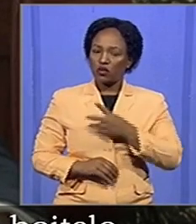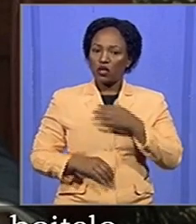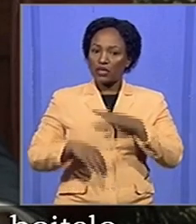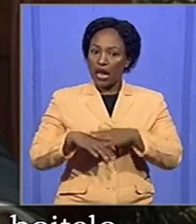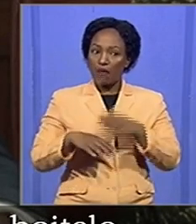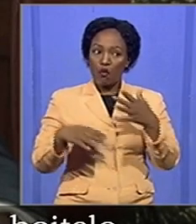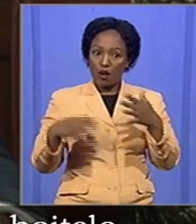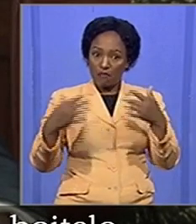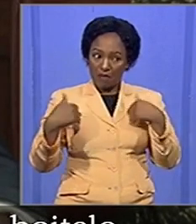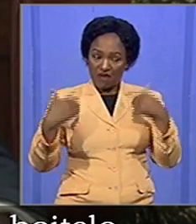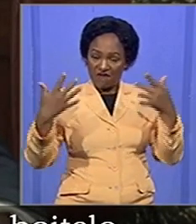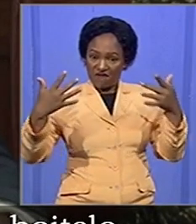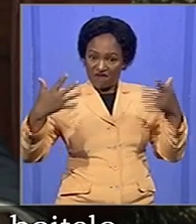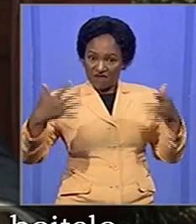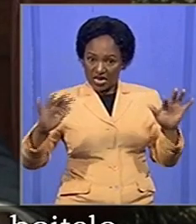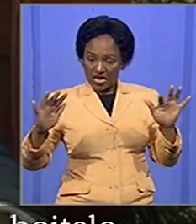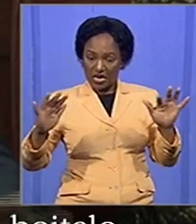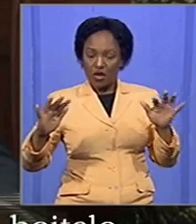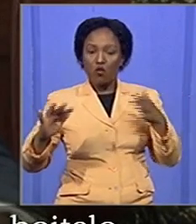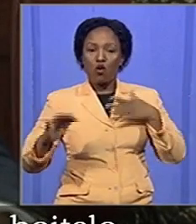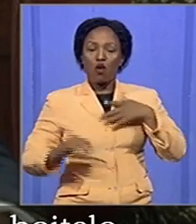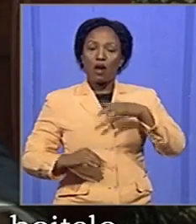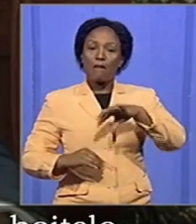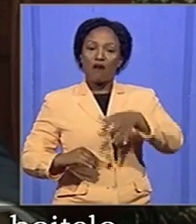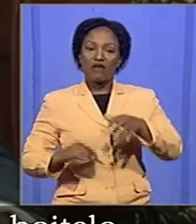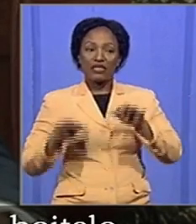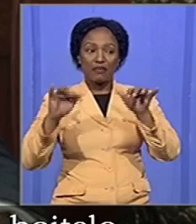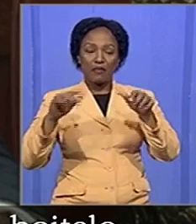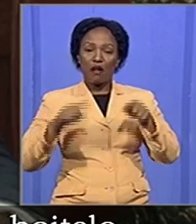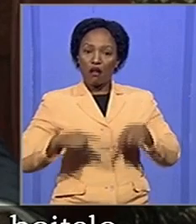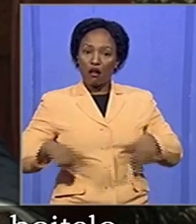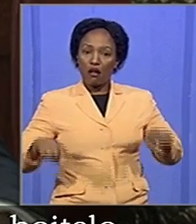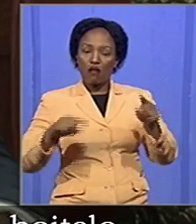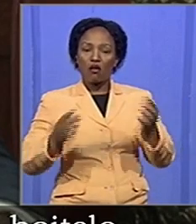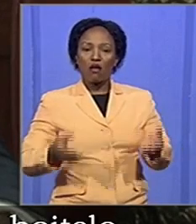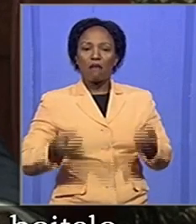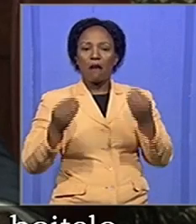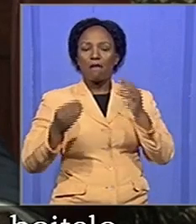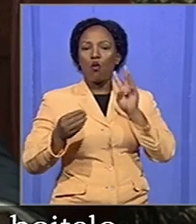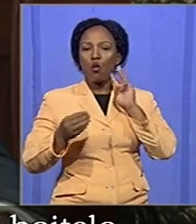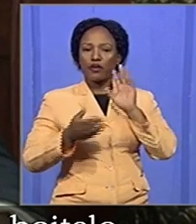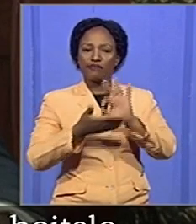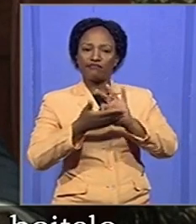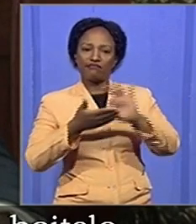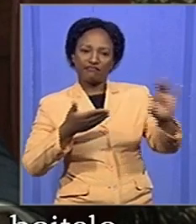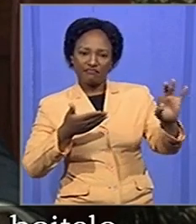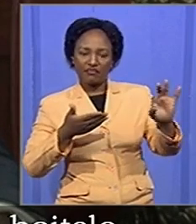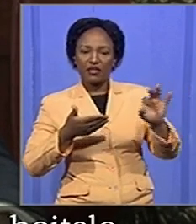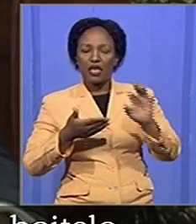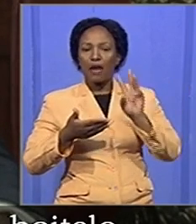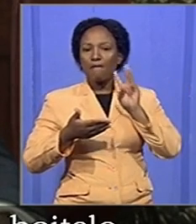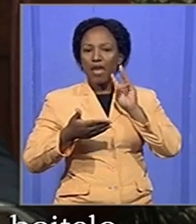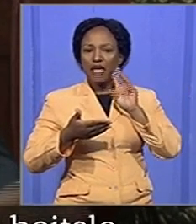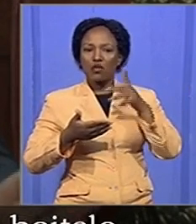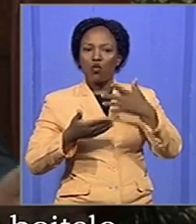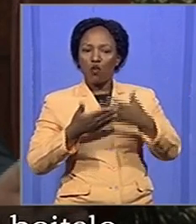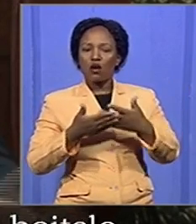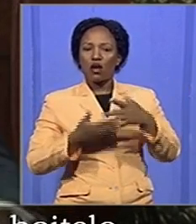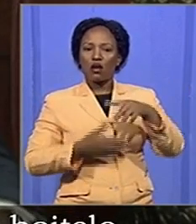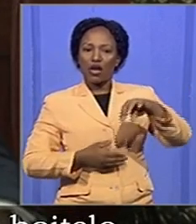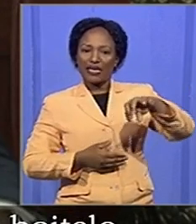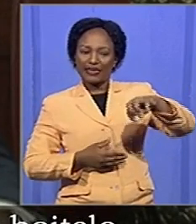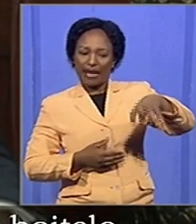batho ka moka ba province ba kgona go hwetša metsi a hlwekileng, metsi a tšwang ka gare